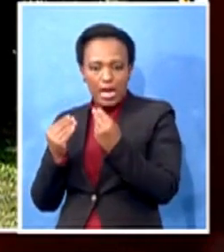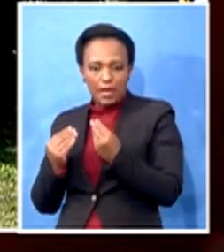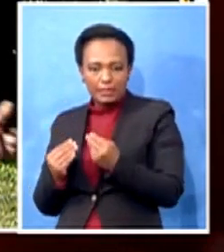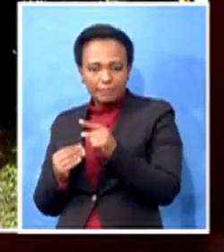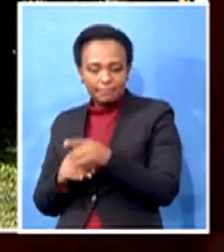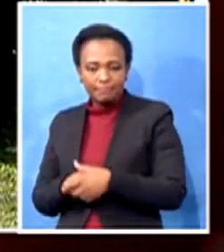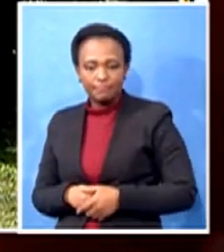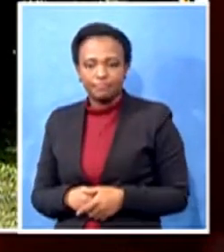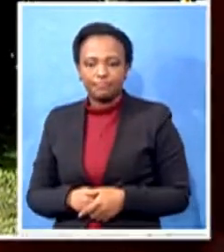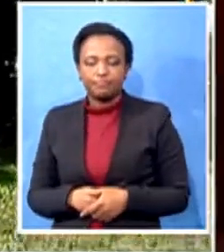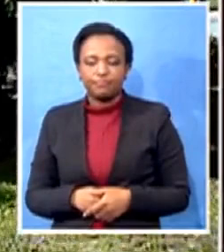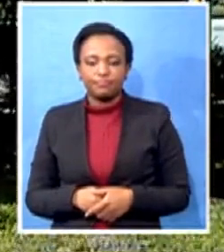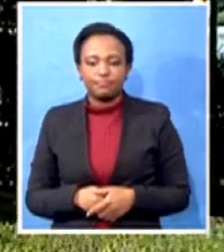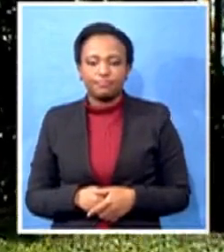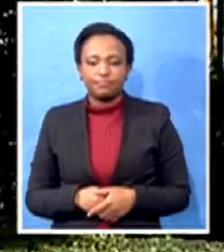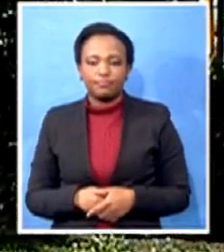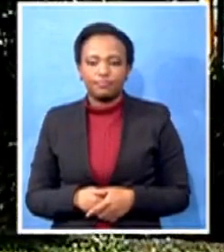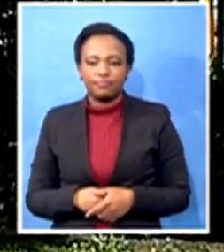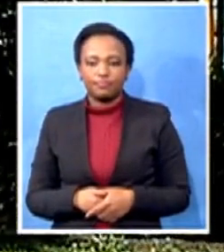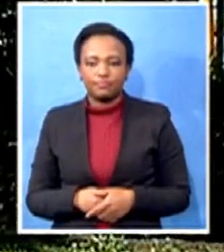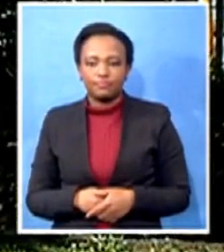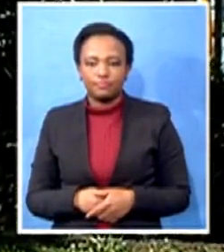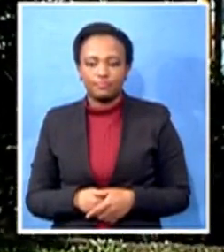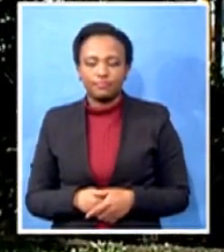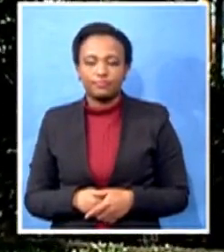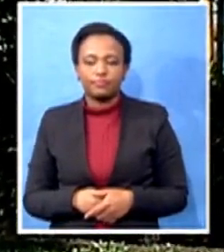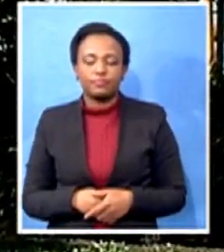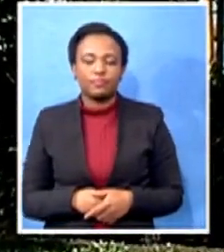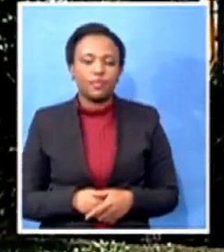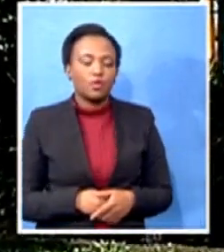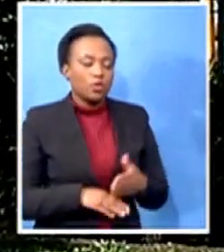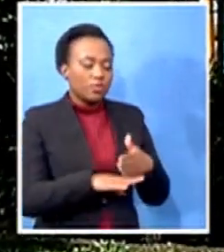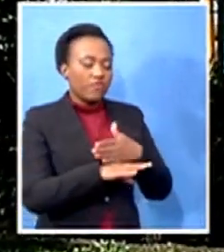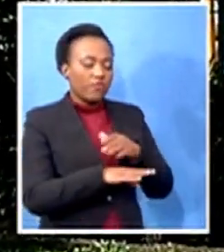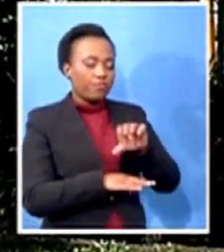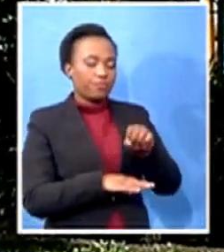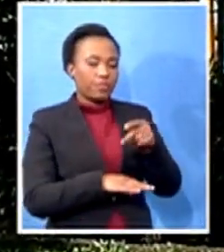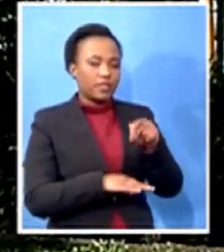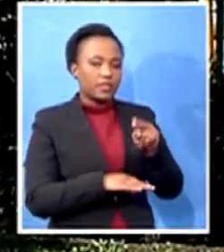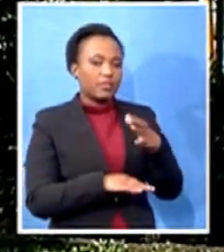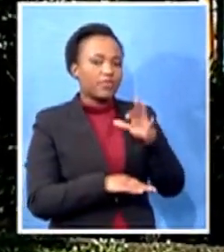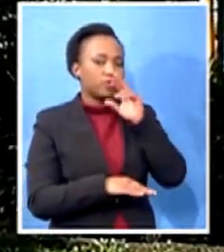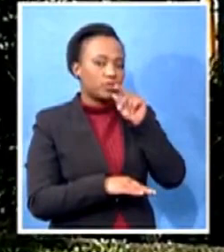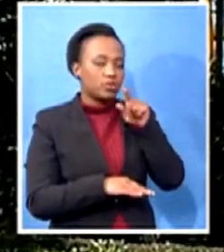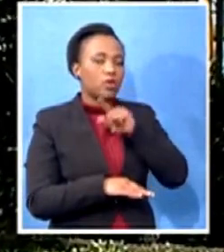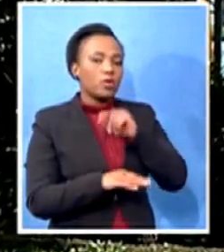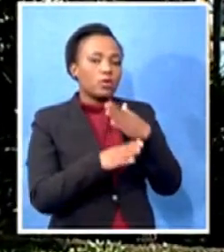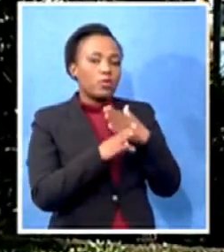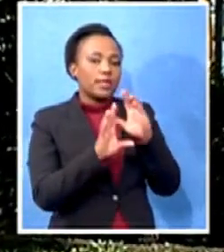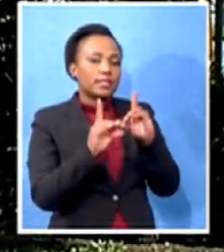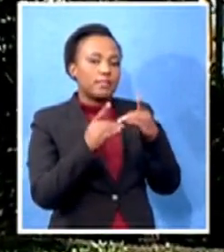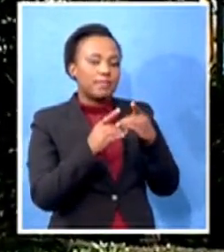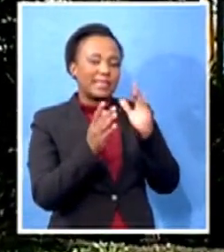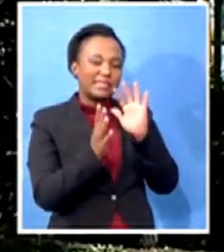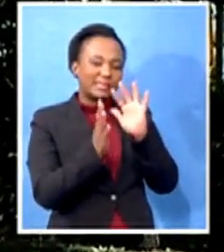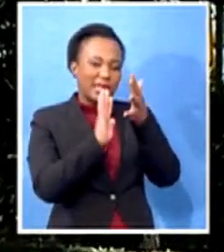When I was speaking to Shane just now, he said that as someone who's working in the Department of the Disaster, that he has seen definitely a decrease in the